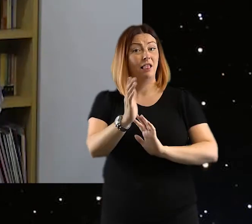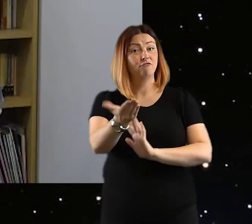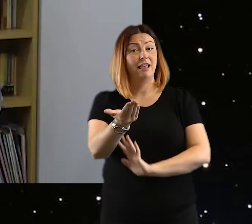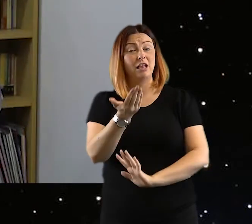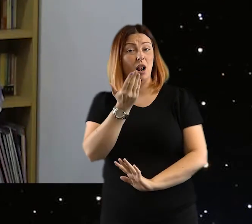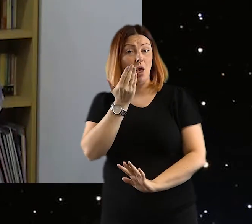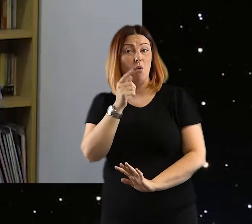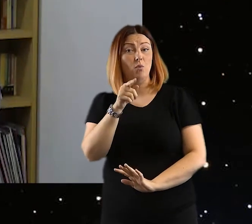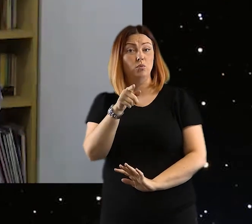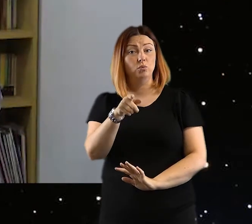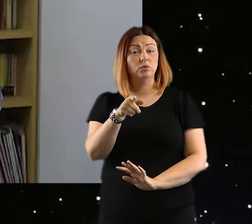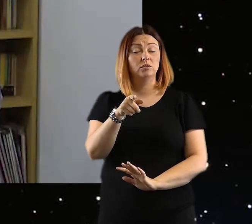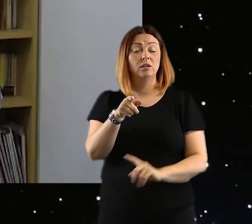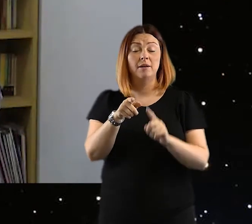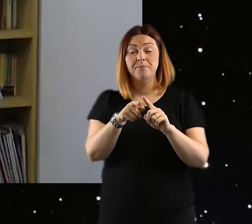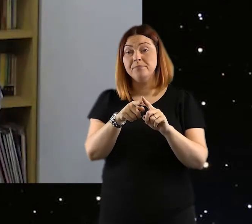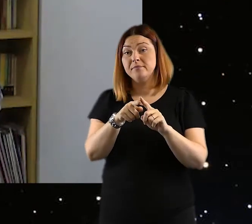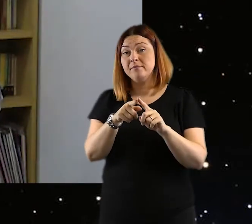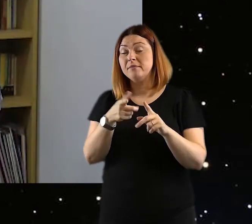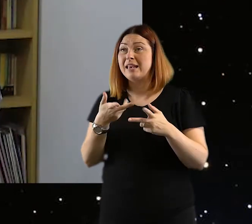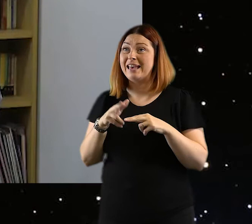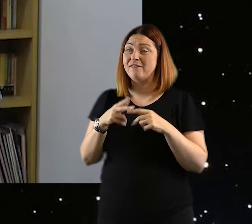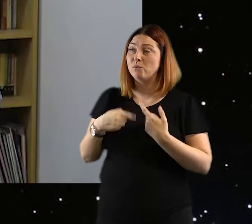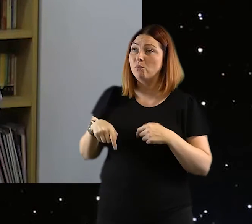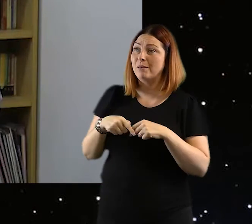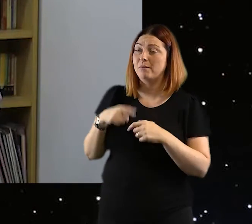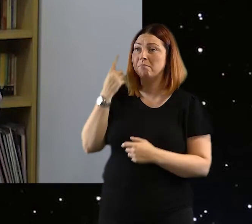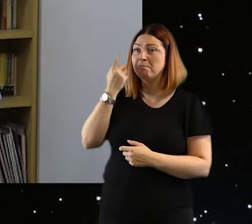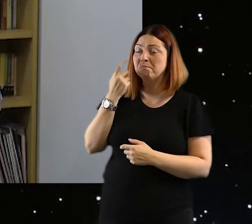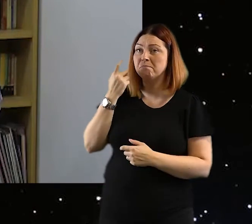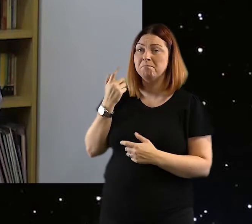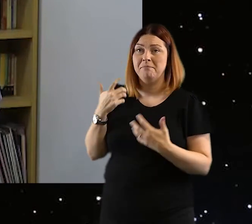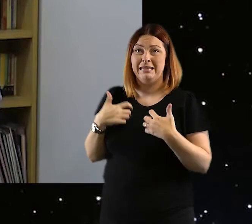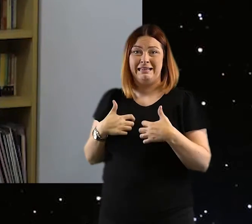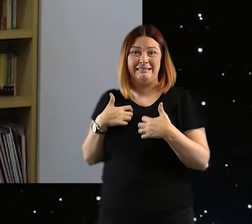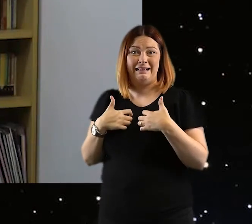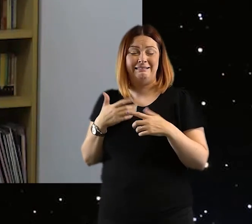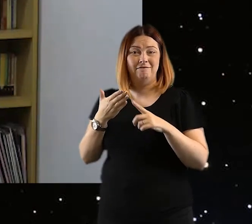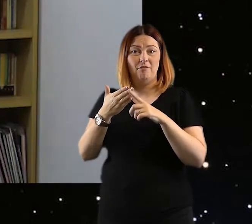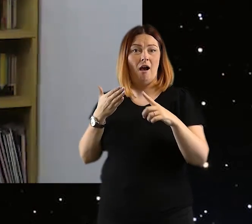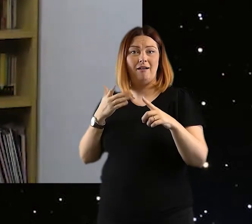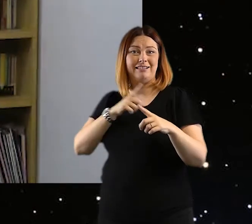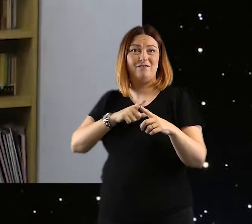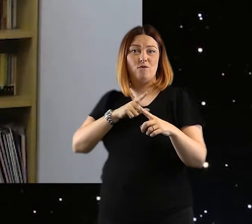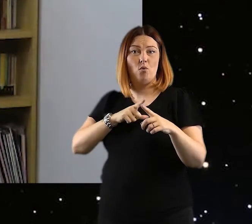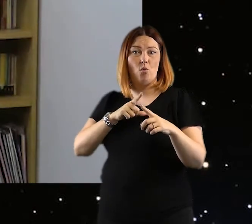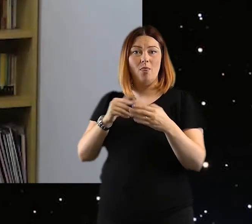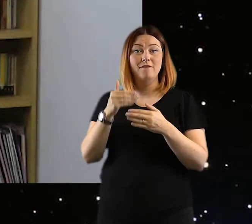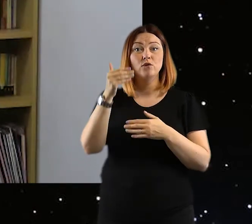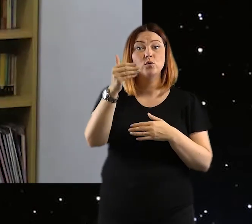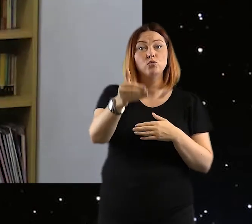we're talking 10 times further. But this is still really close. And yeah, this, you know, if you were to be talking about, you